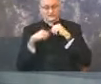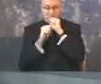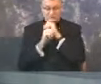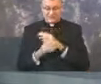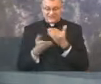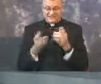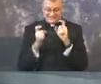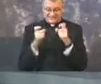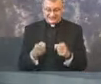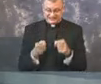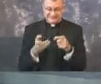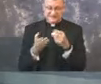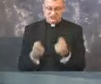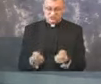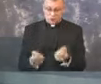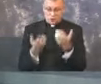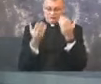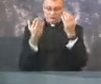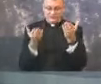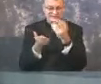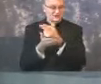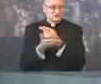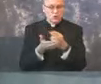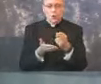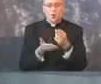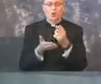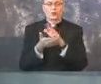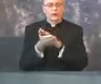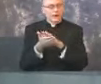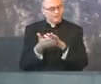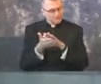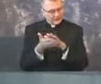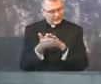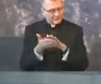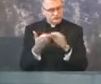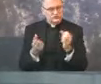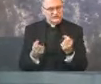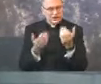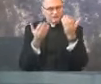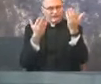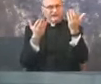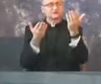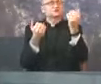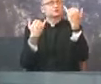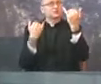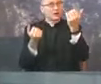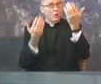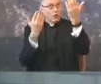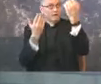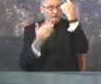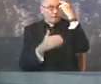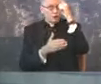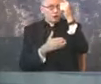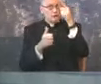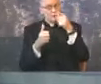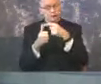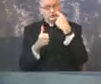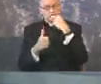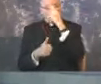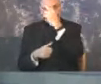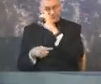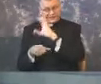gifts, these offerings, these holy and unblemished sacrifices, which we offer you firstly for your holy Catholic Church.